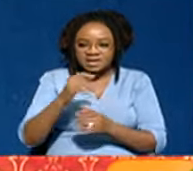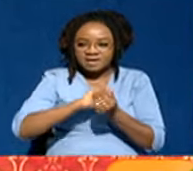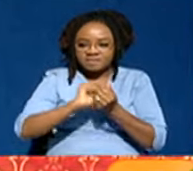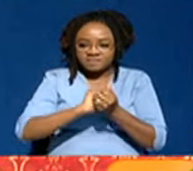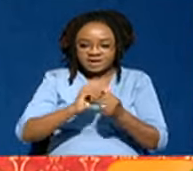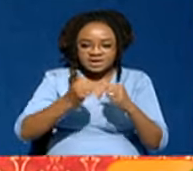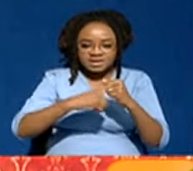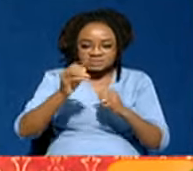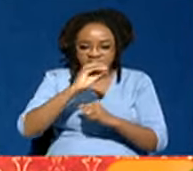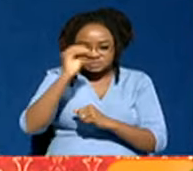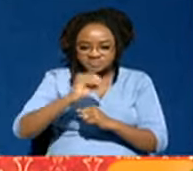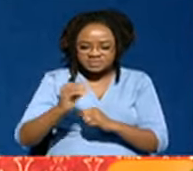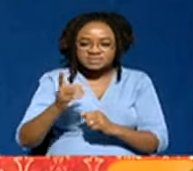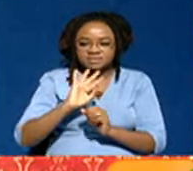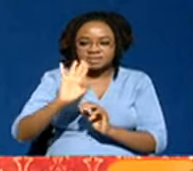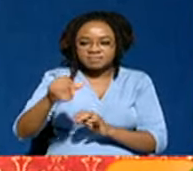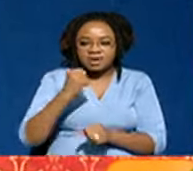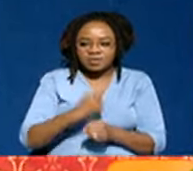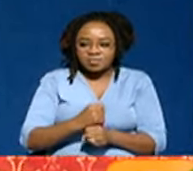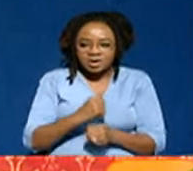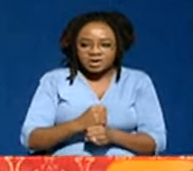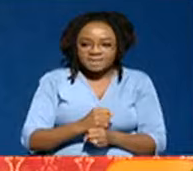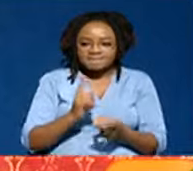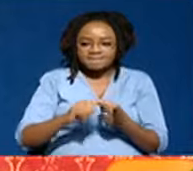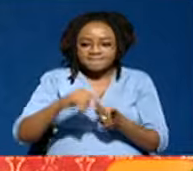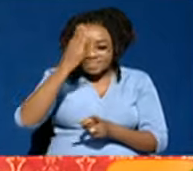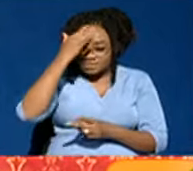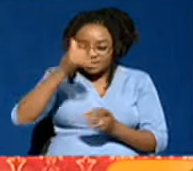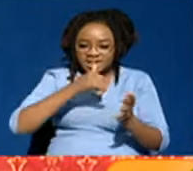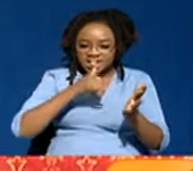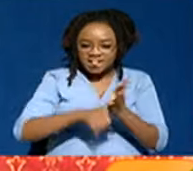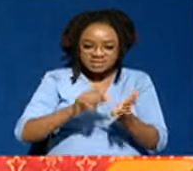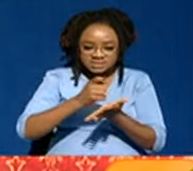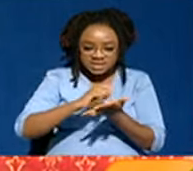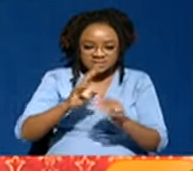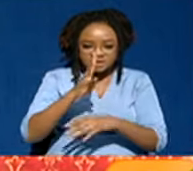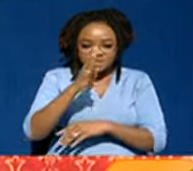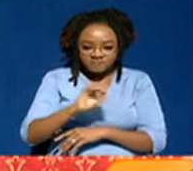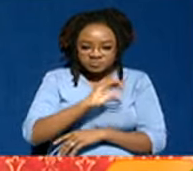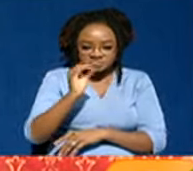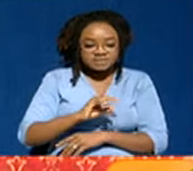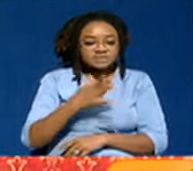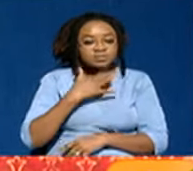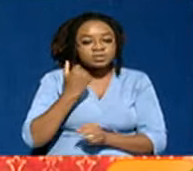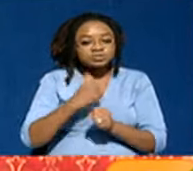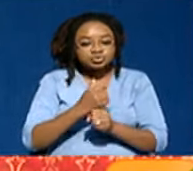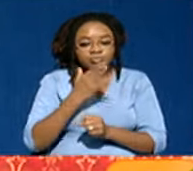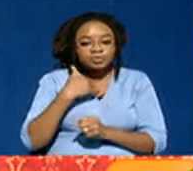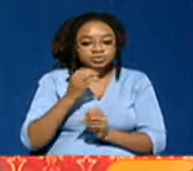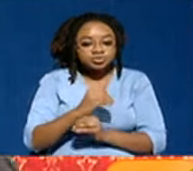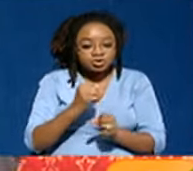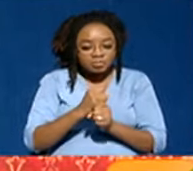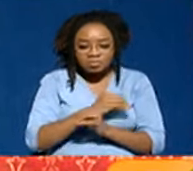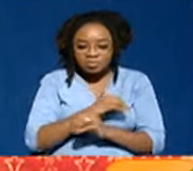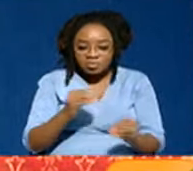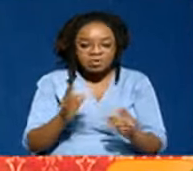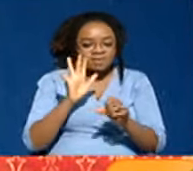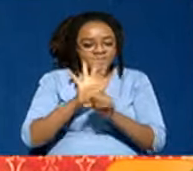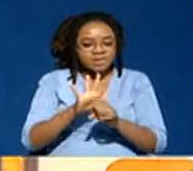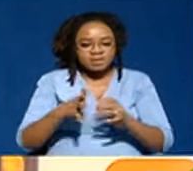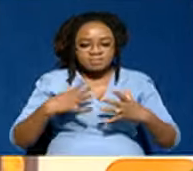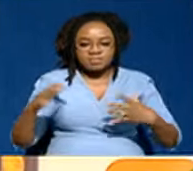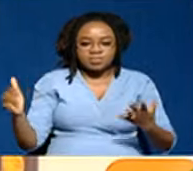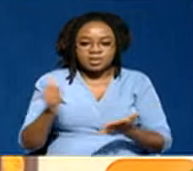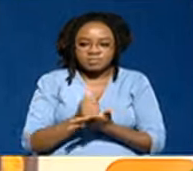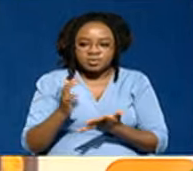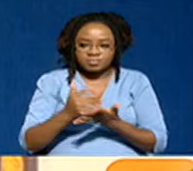them reporting back to work. They came back to work. Monday, nimeandika barua ya wale 40%, watuambie kama wanataka kazi. Kama wataki, kuna wengi wanataka kazi ya kuwa